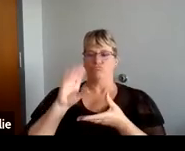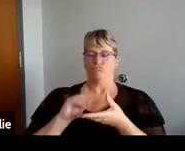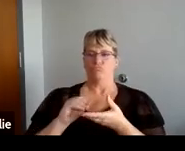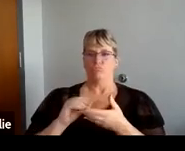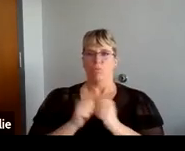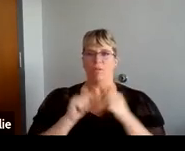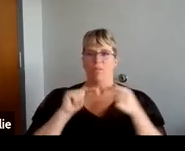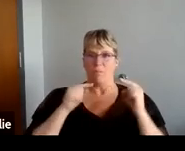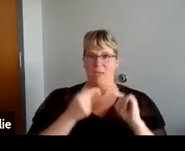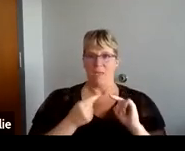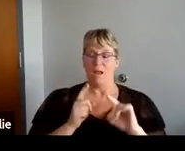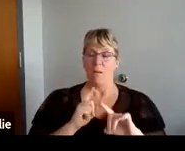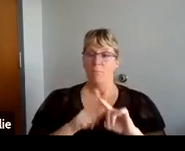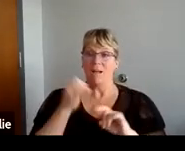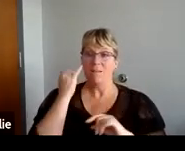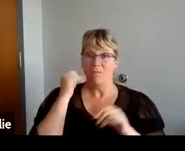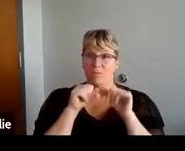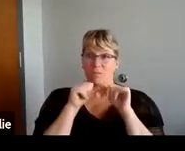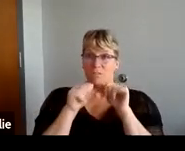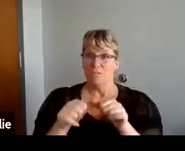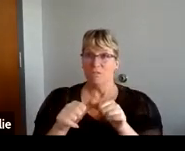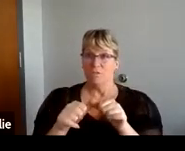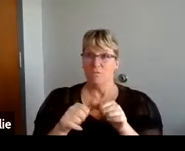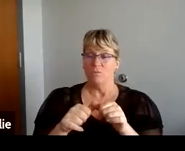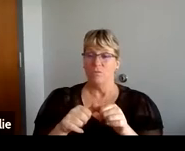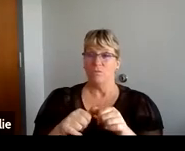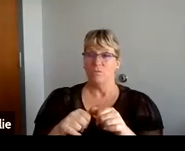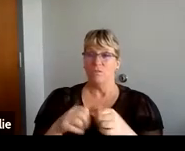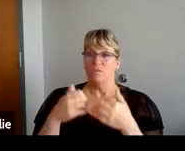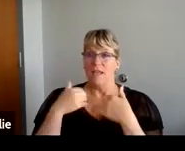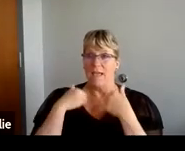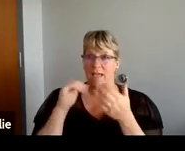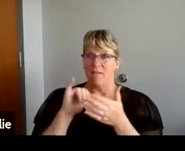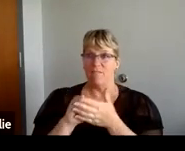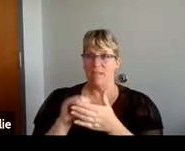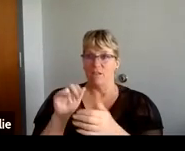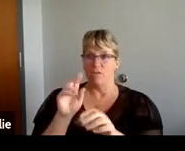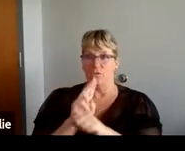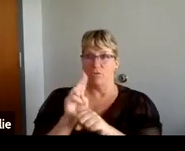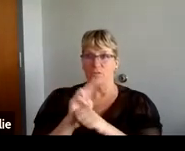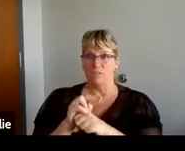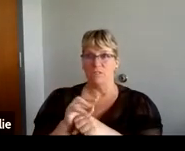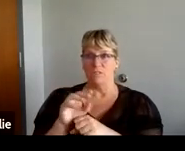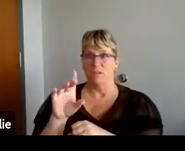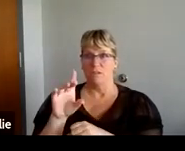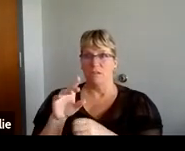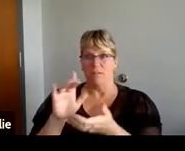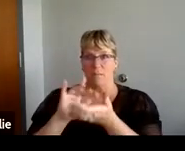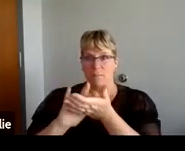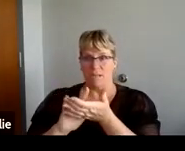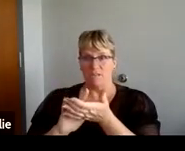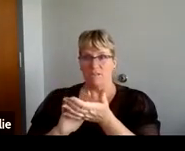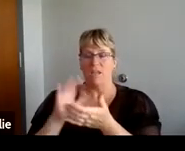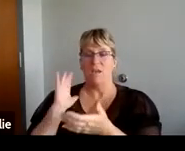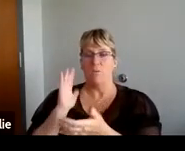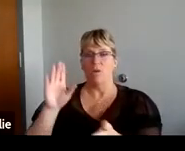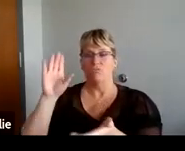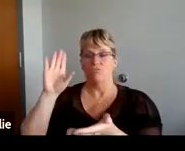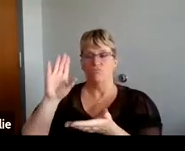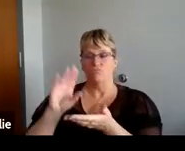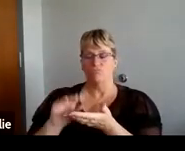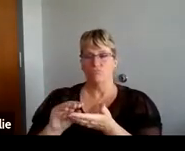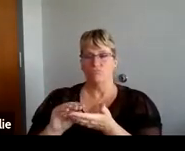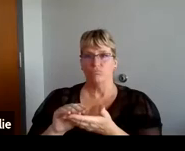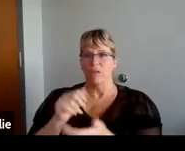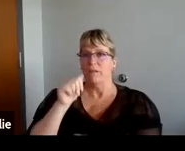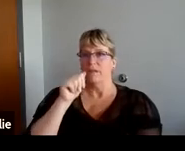we continue to expose the brain to that substance, that reward's going to decrease over time. Tolerance is